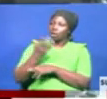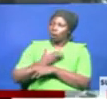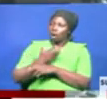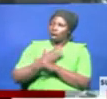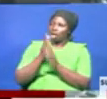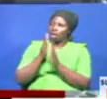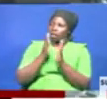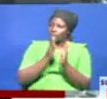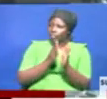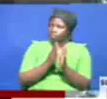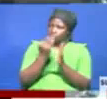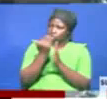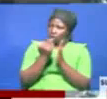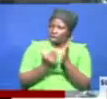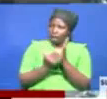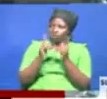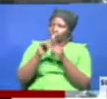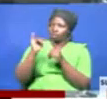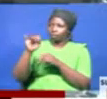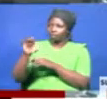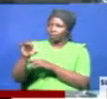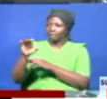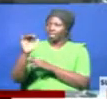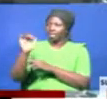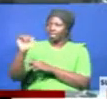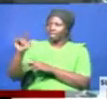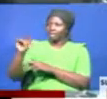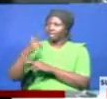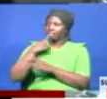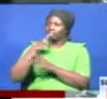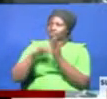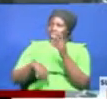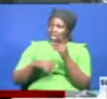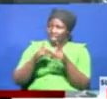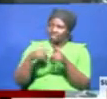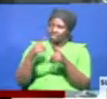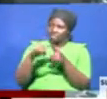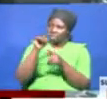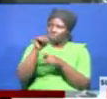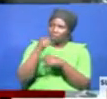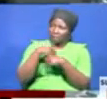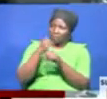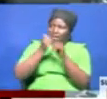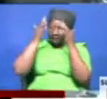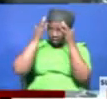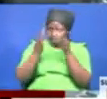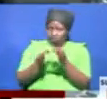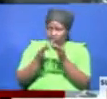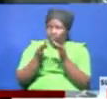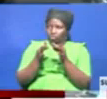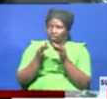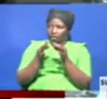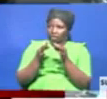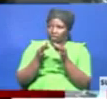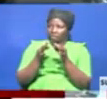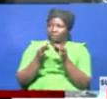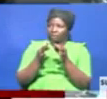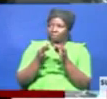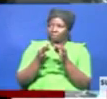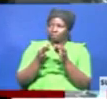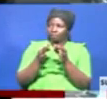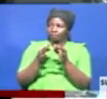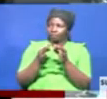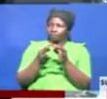the IEBC Act says, then you make a decision by